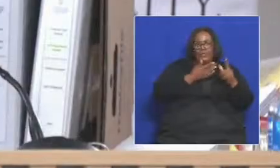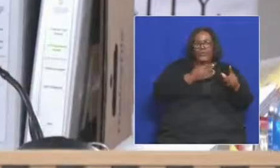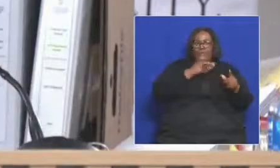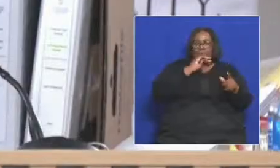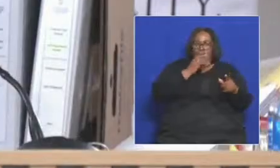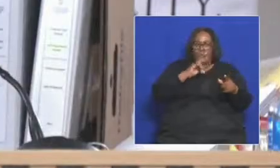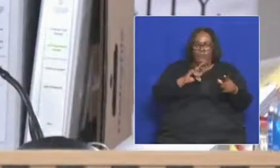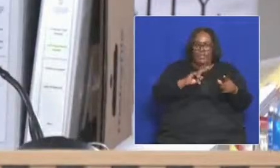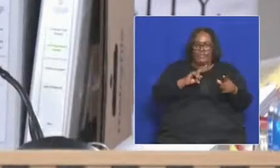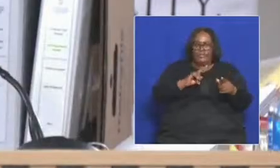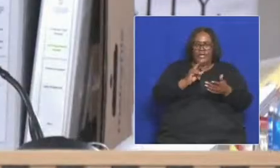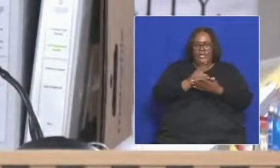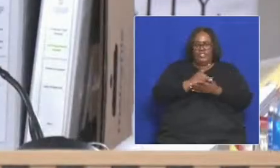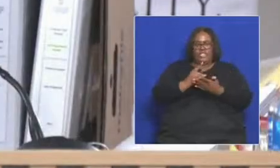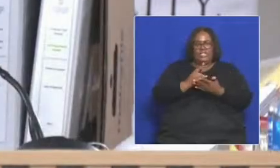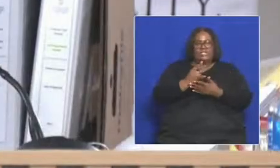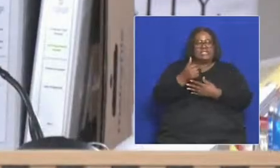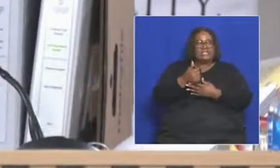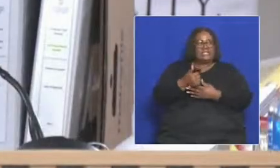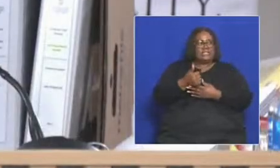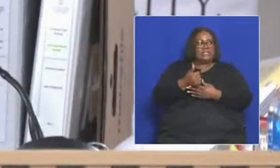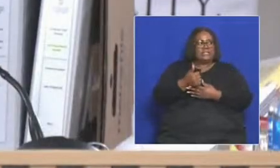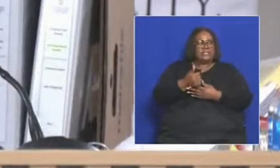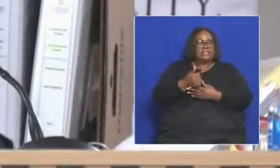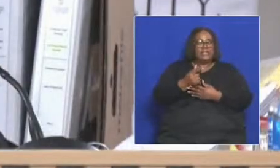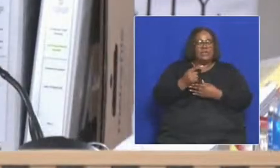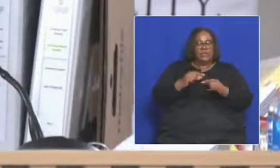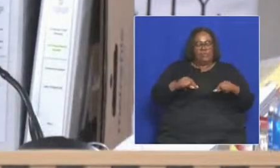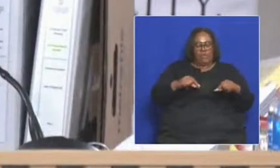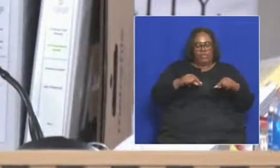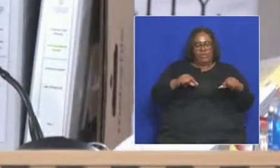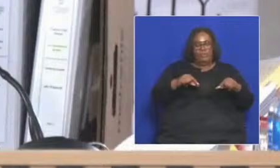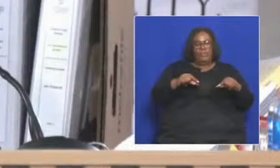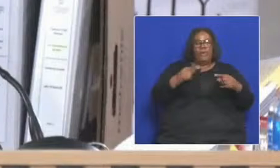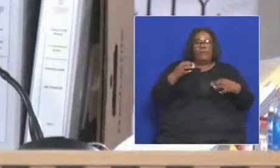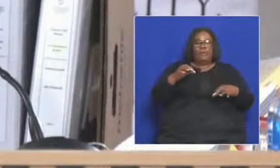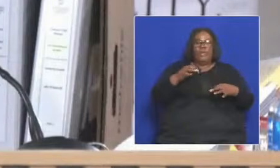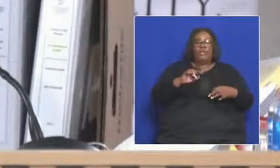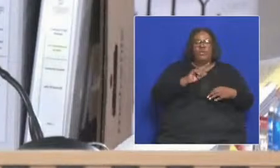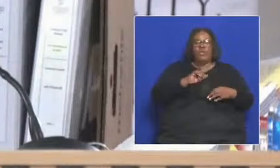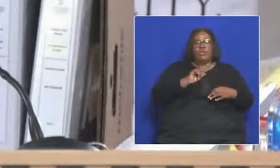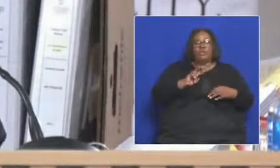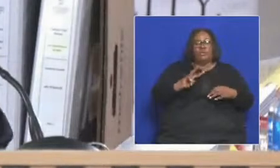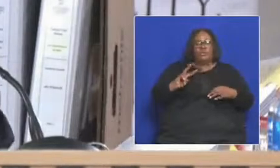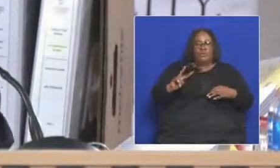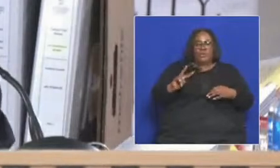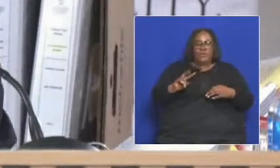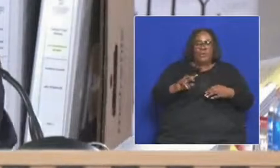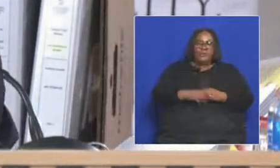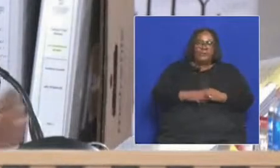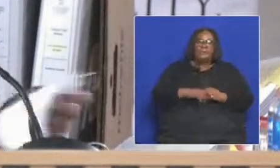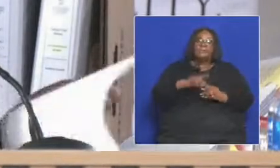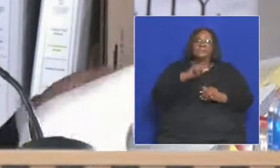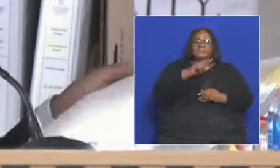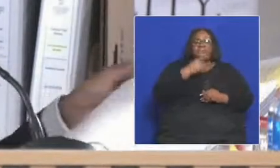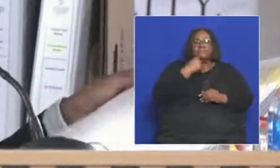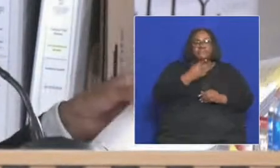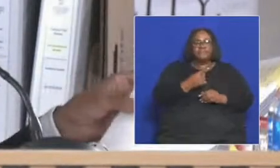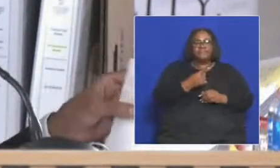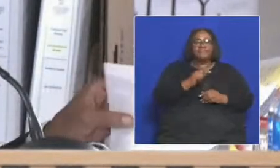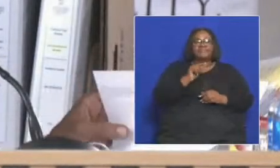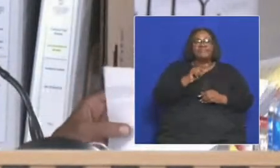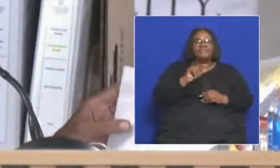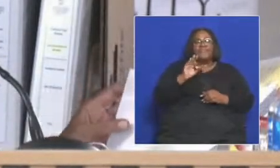6. You then, at the bottom of page 122, you say it's FNB. I take it it's